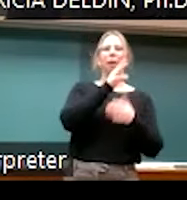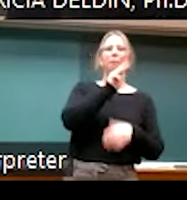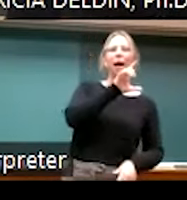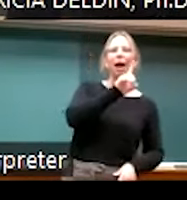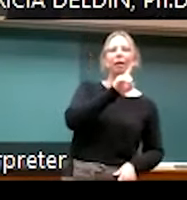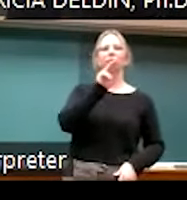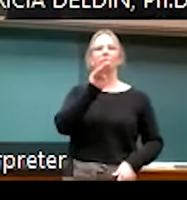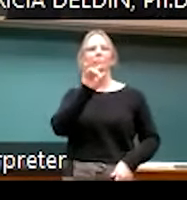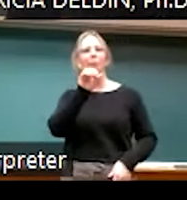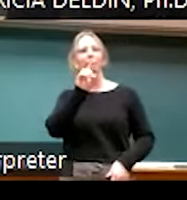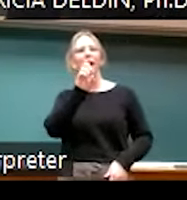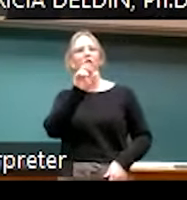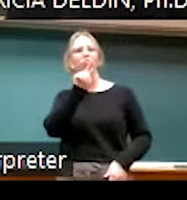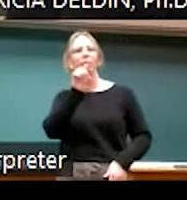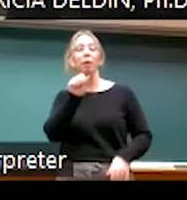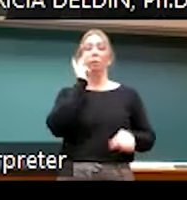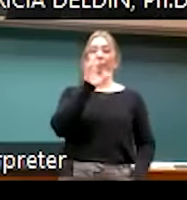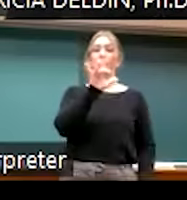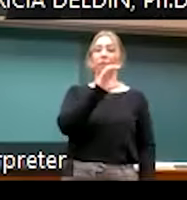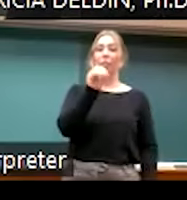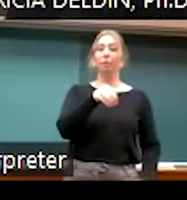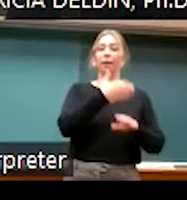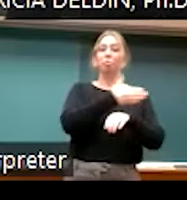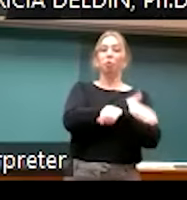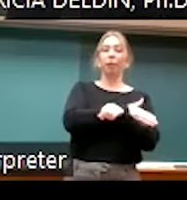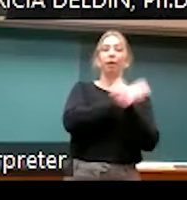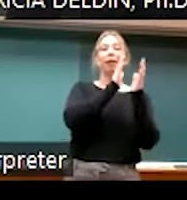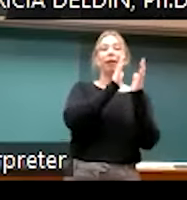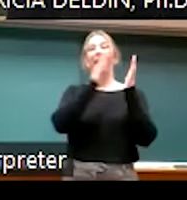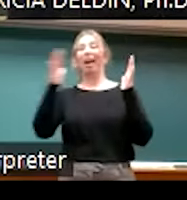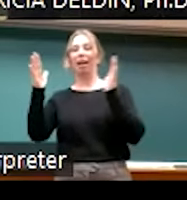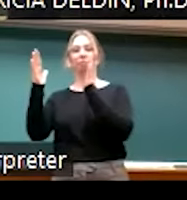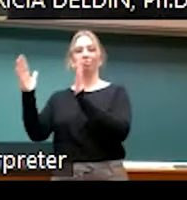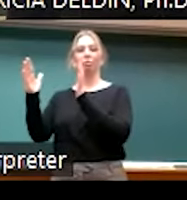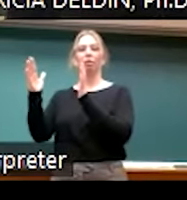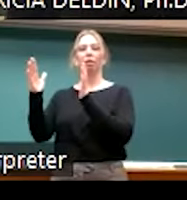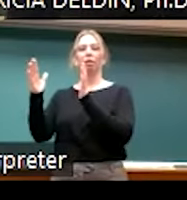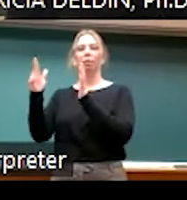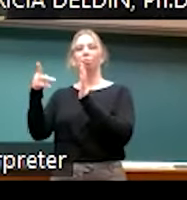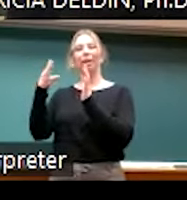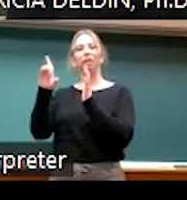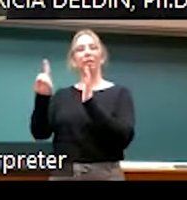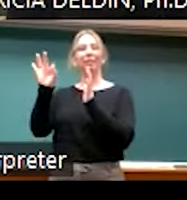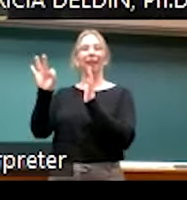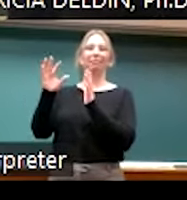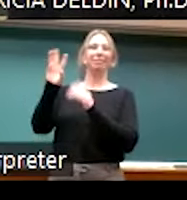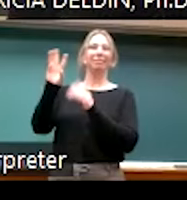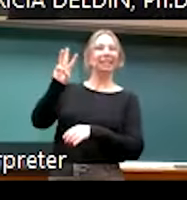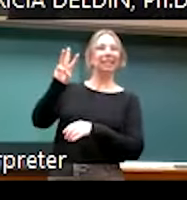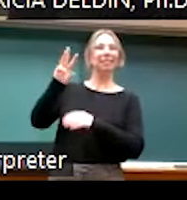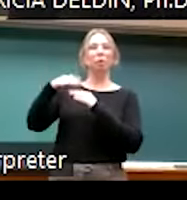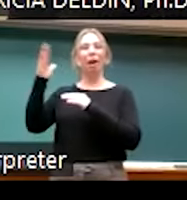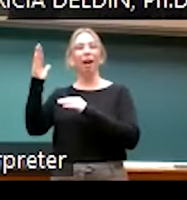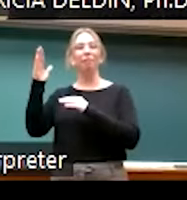a 25% improvement. Once we get out here in a PHQ-9 of 6 or above, you're seeing 40